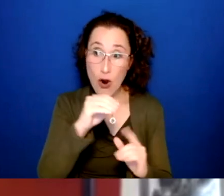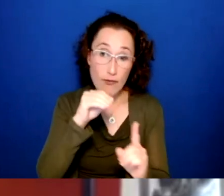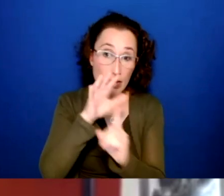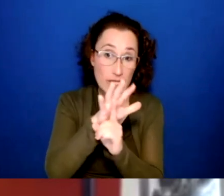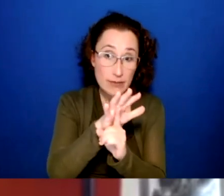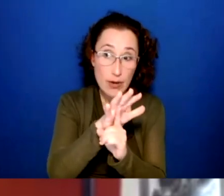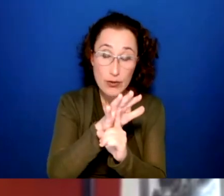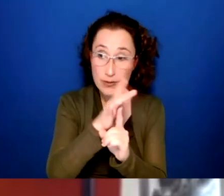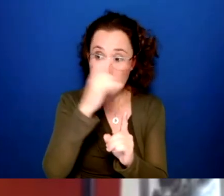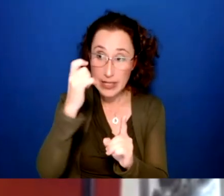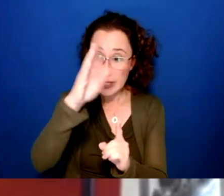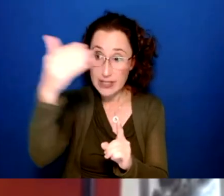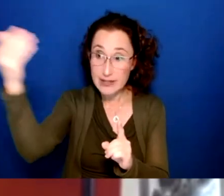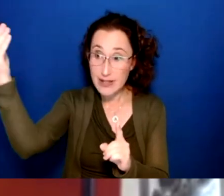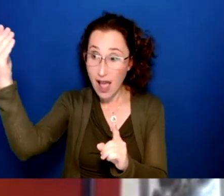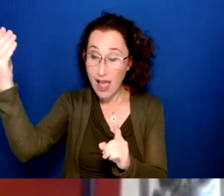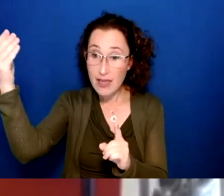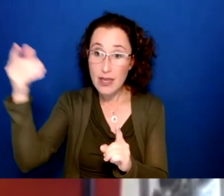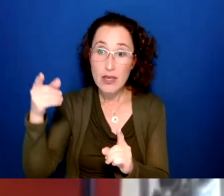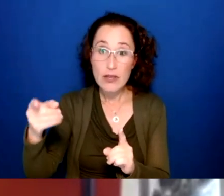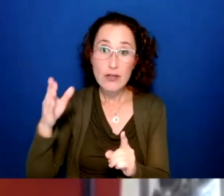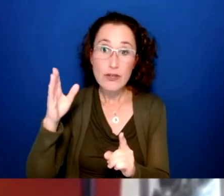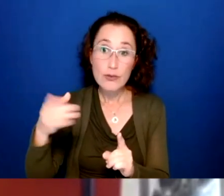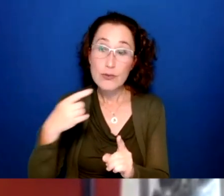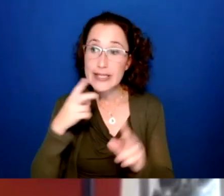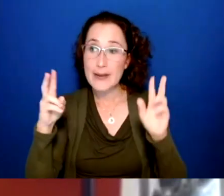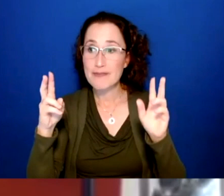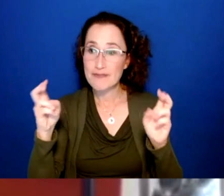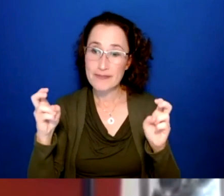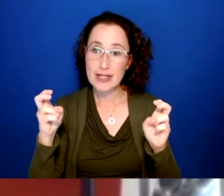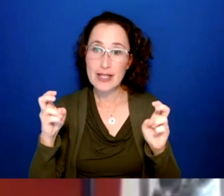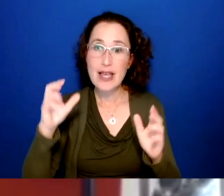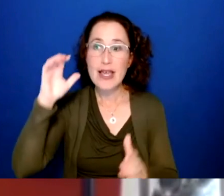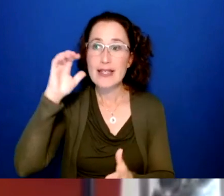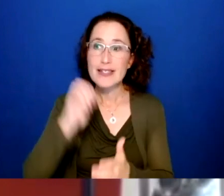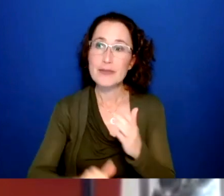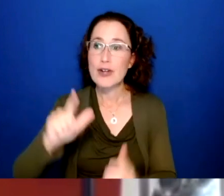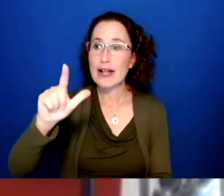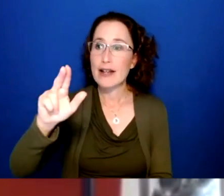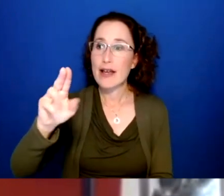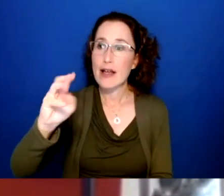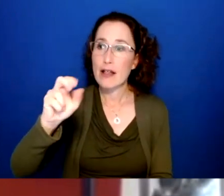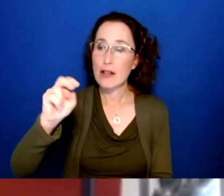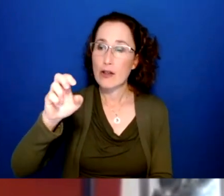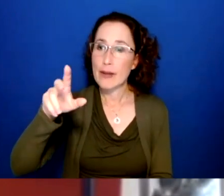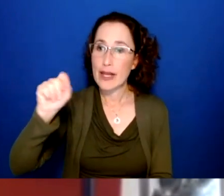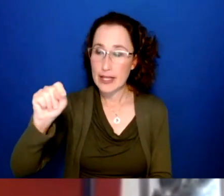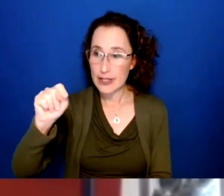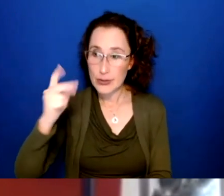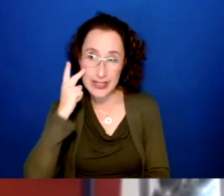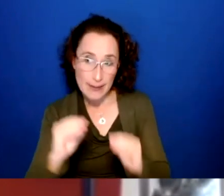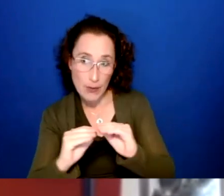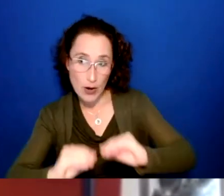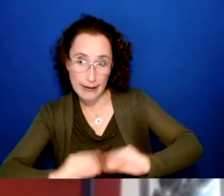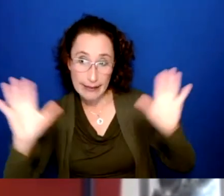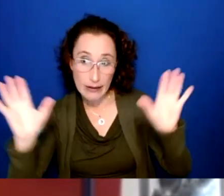the sky, you will, as they say in neuroscience, subtract the luminant to try to get a better understanding, to see it more clearly.